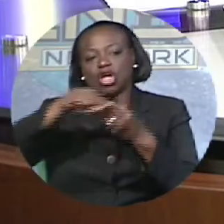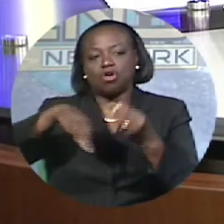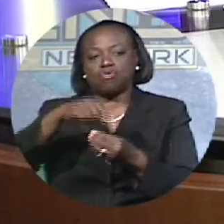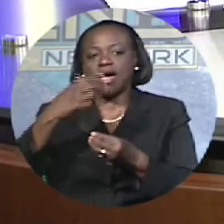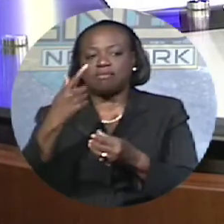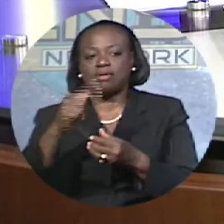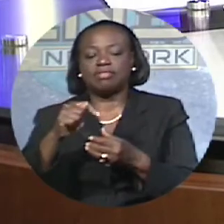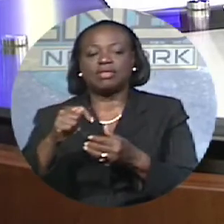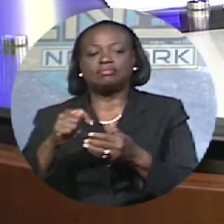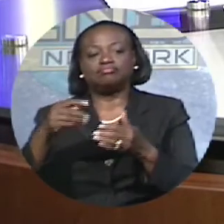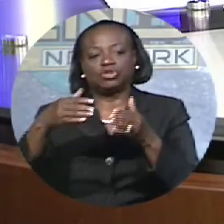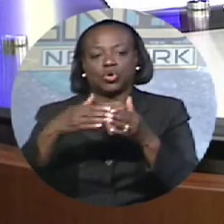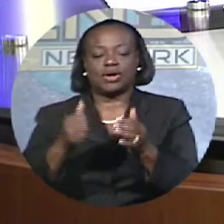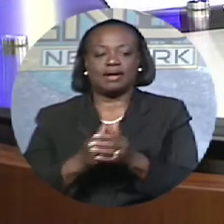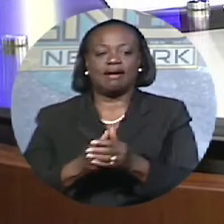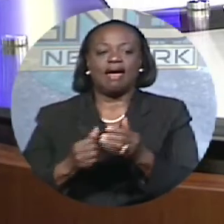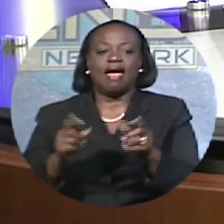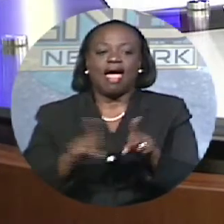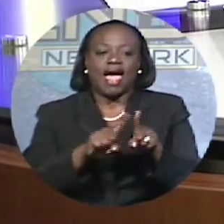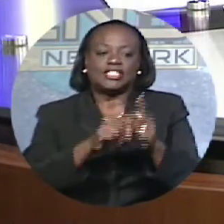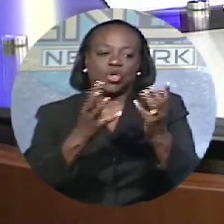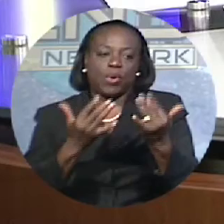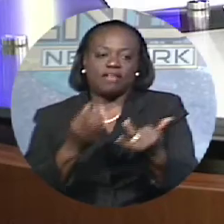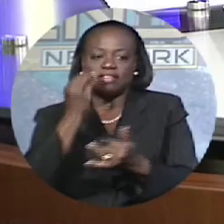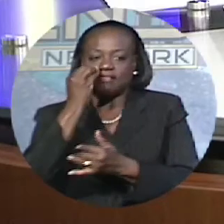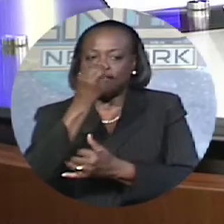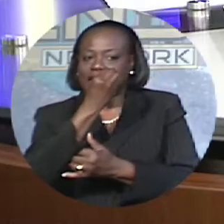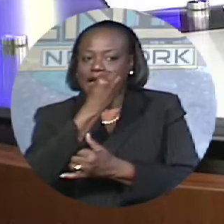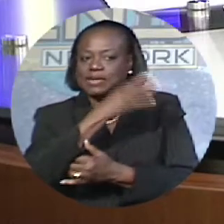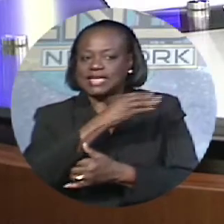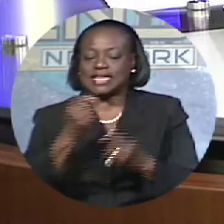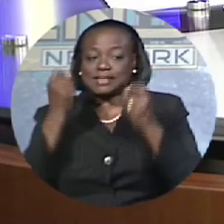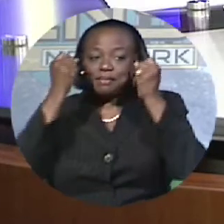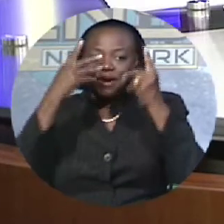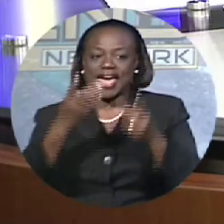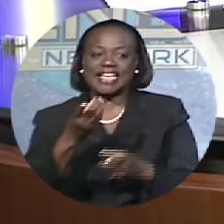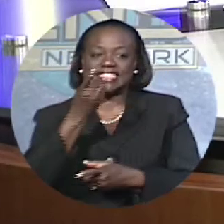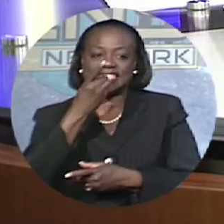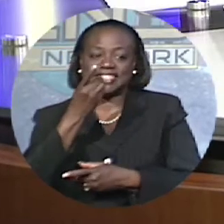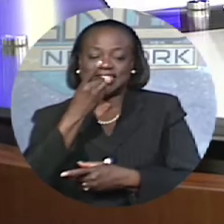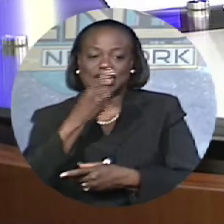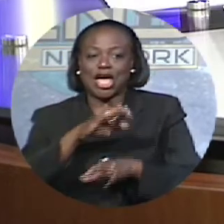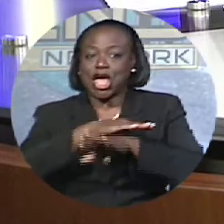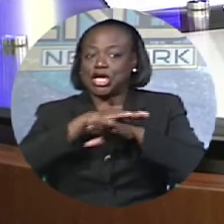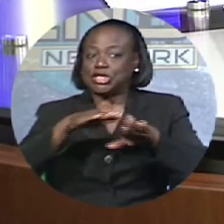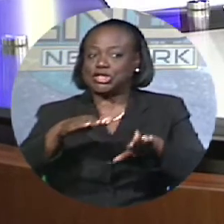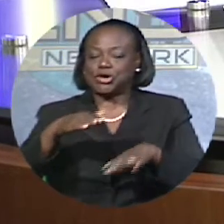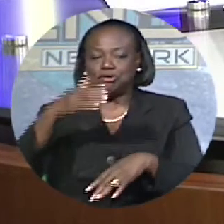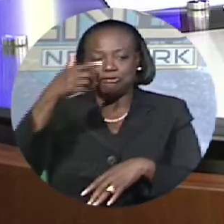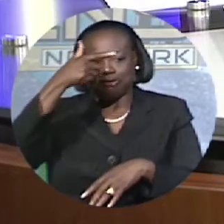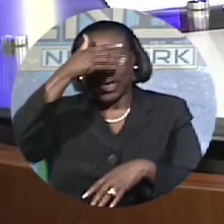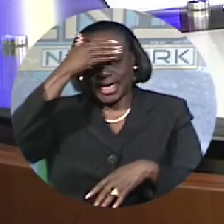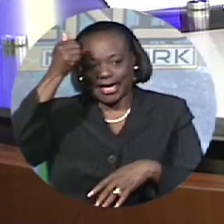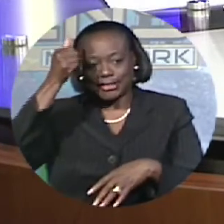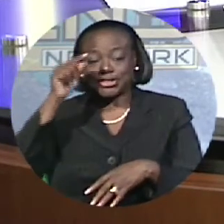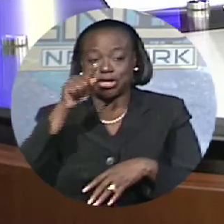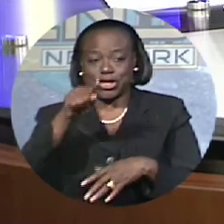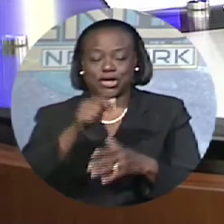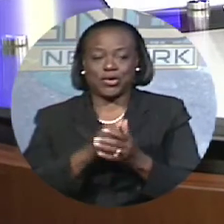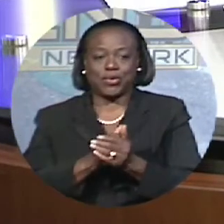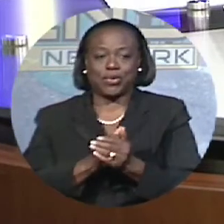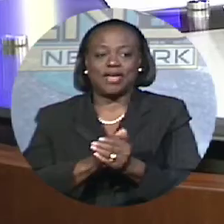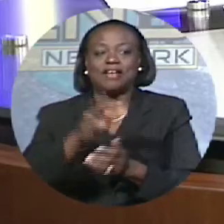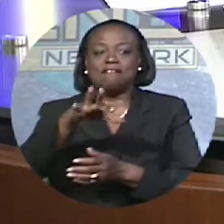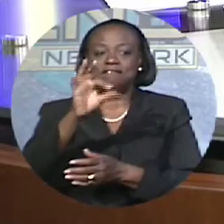those bouquets and perhaps a surprise dinner, don't forget the feature of the night, you. Today, I set out to find the look that will help